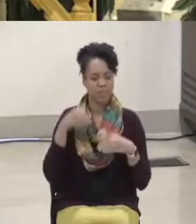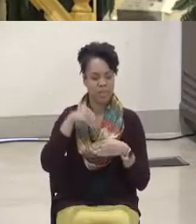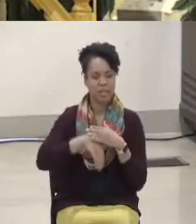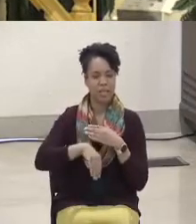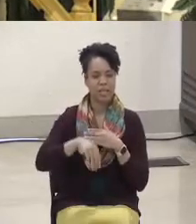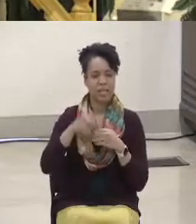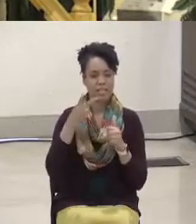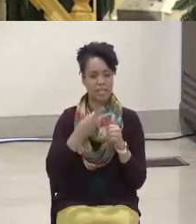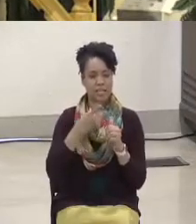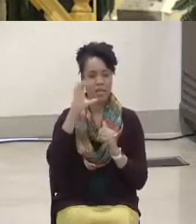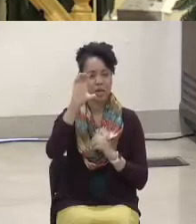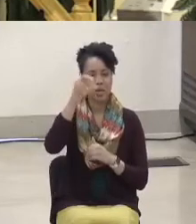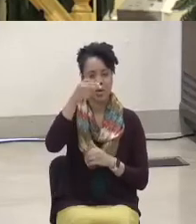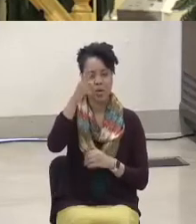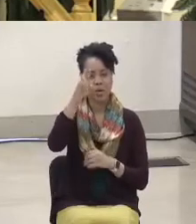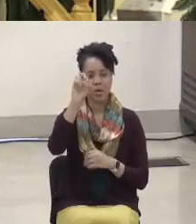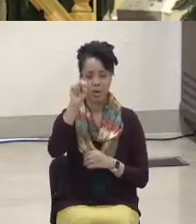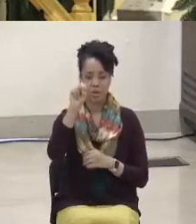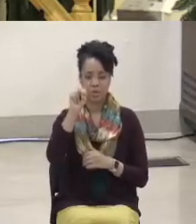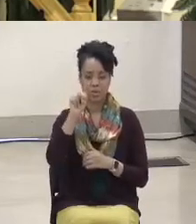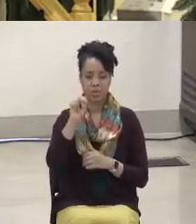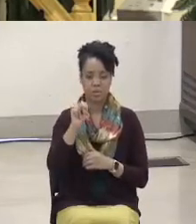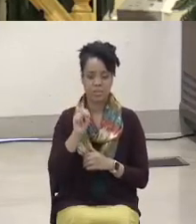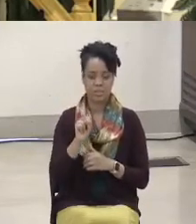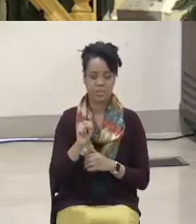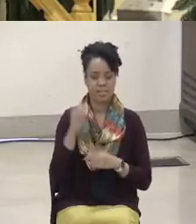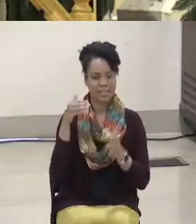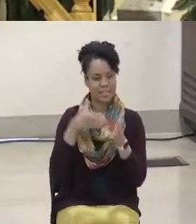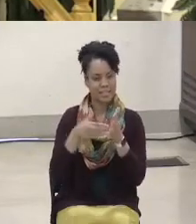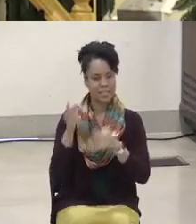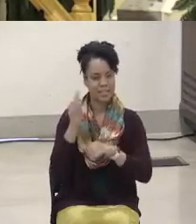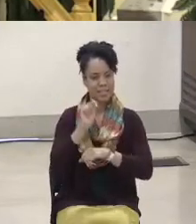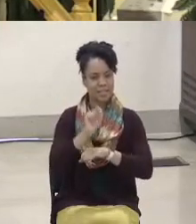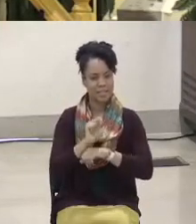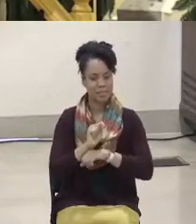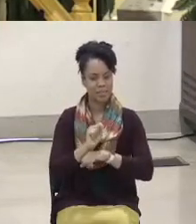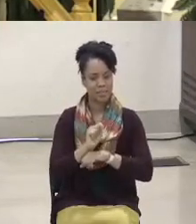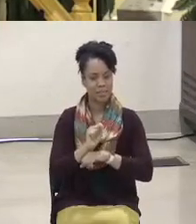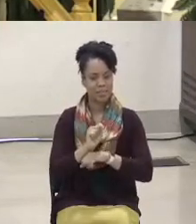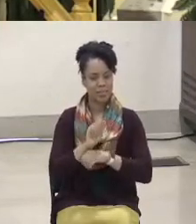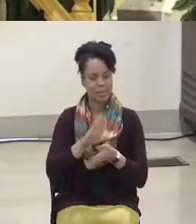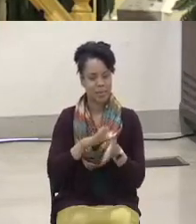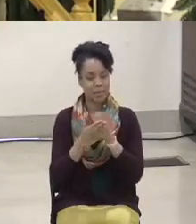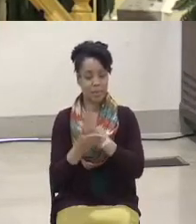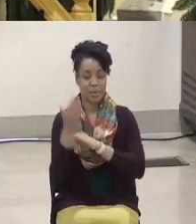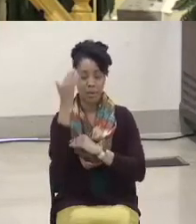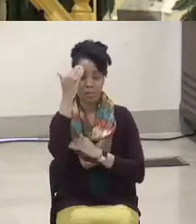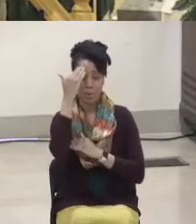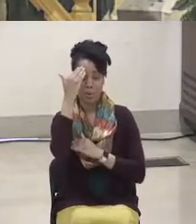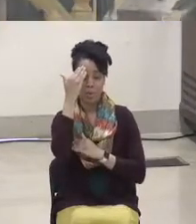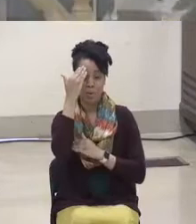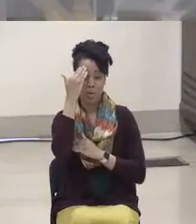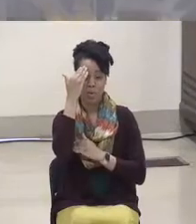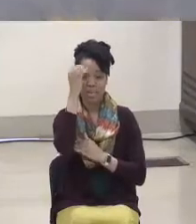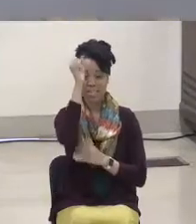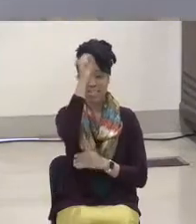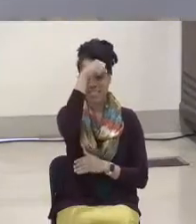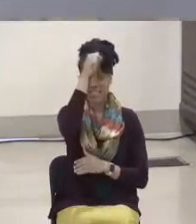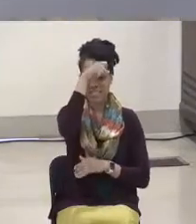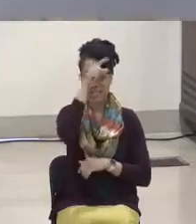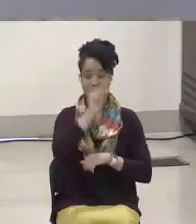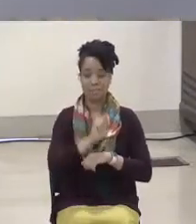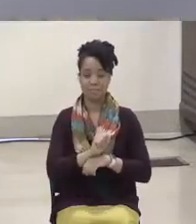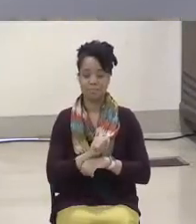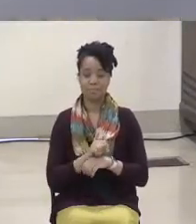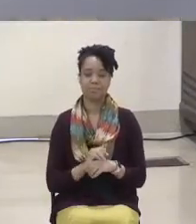is a setting at the temple that became known as Solomon's temple. Y lo que estamos viendo aquí en Segunda de